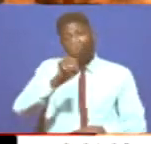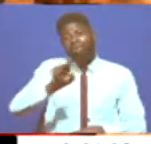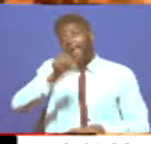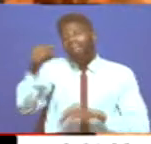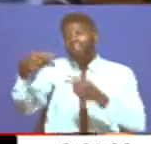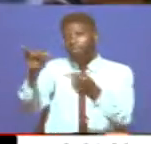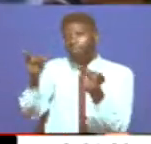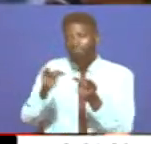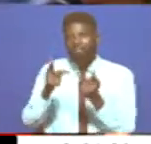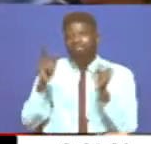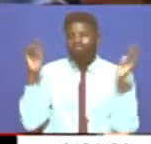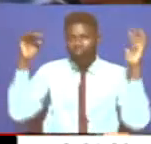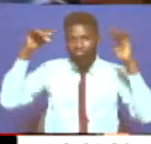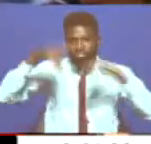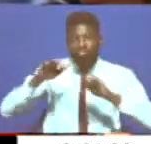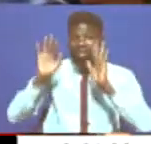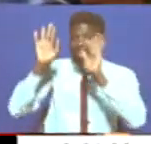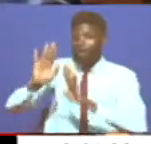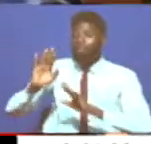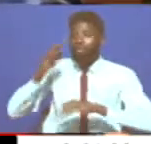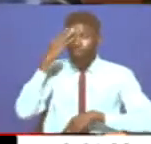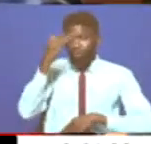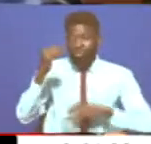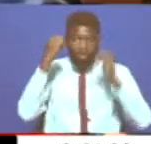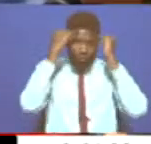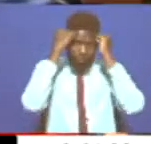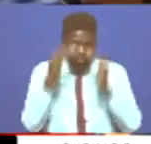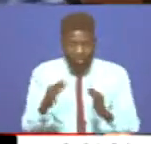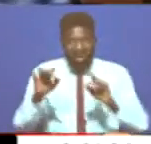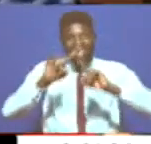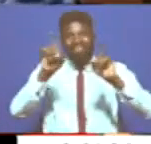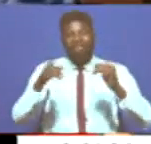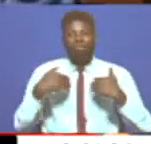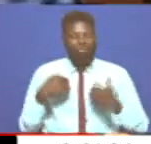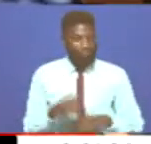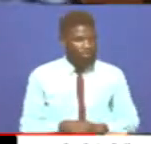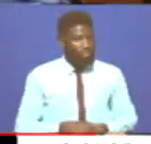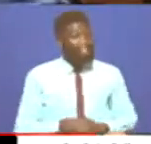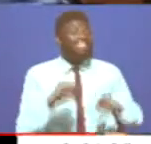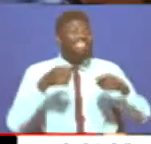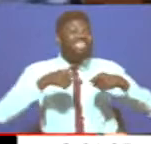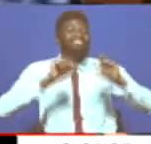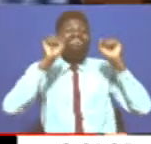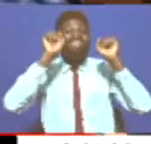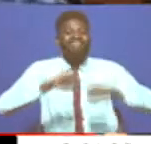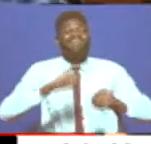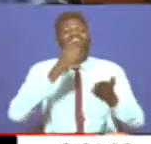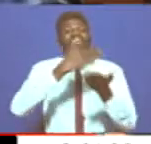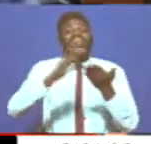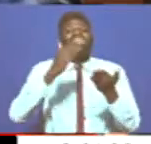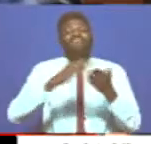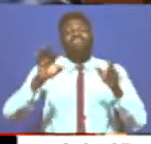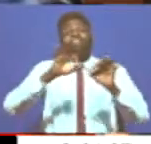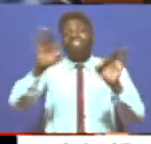write exams. They can go on higher ground. There are many grounds. There are study and everywhere. They can go there.